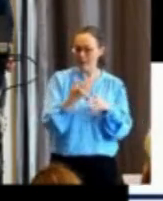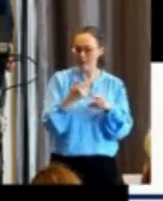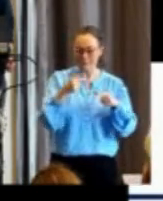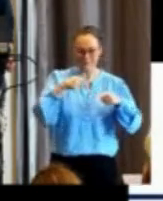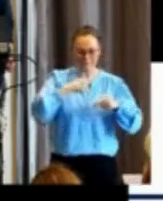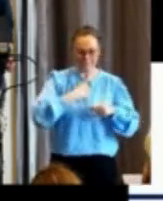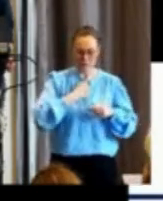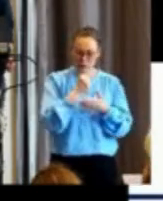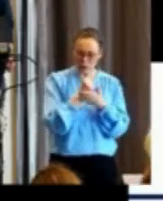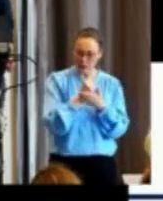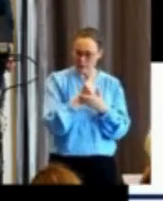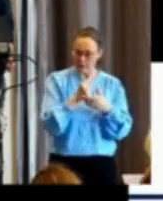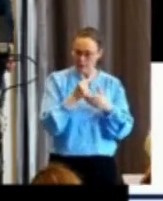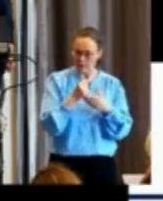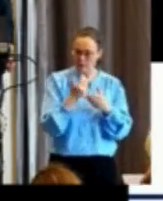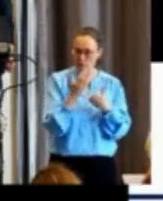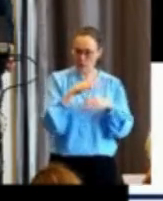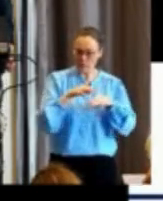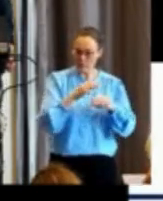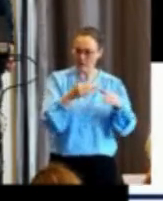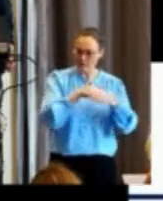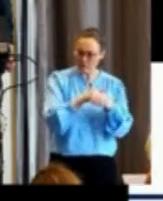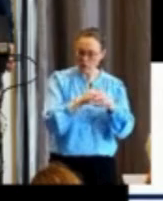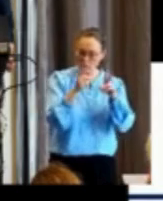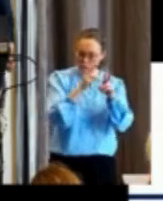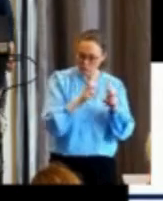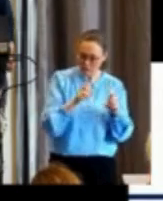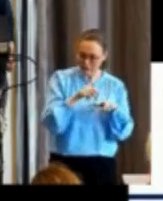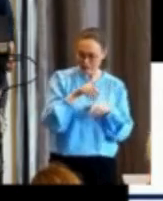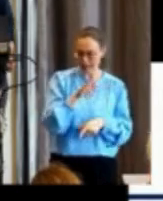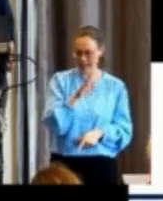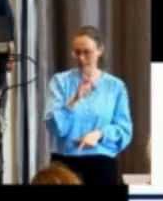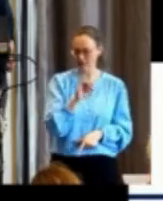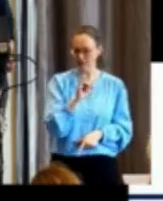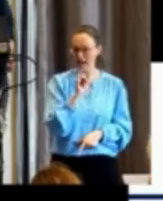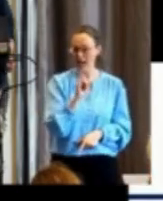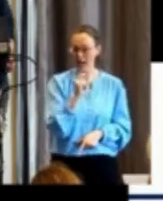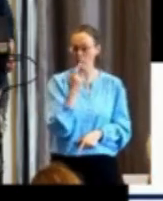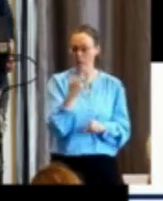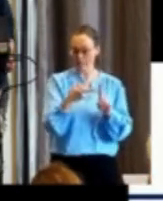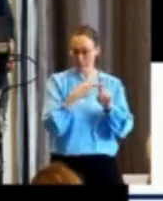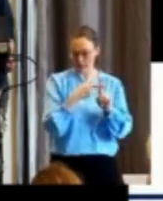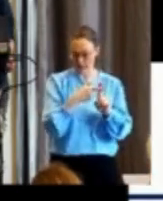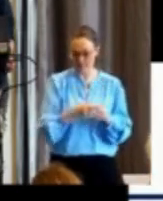we studied as part of this study were LGI1 positive.